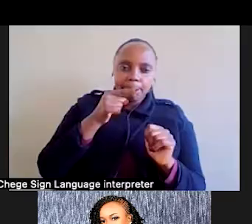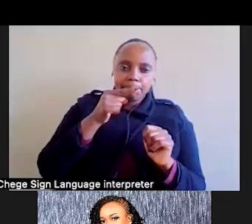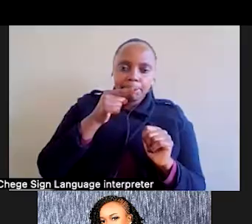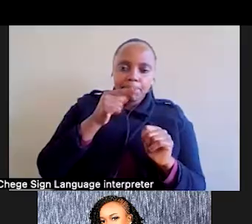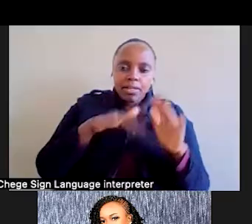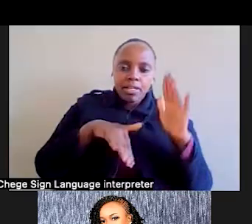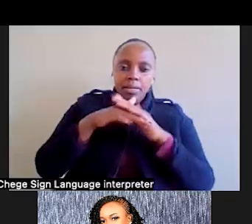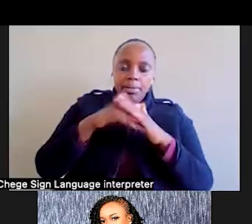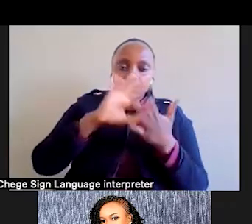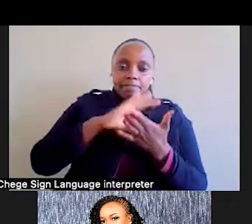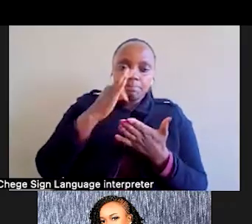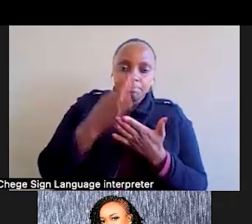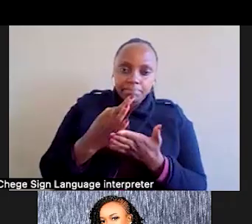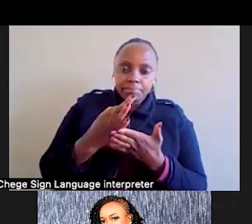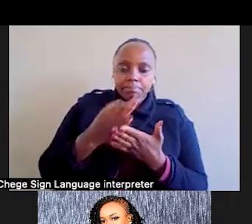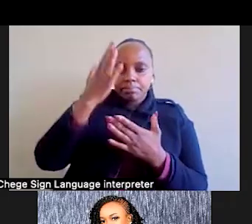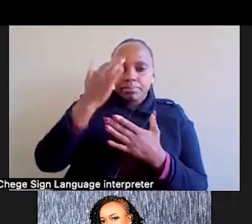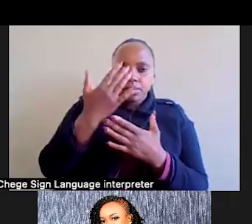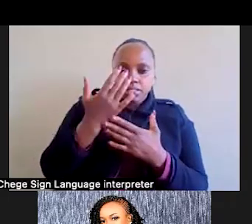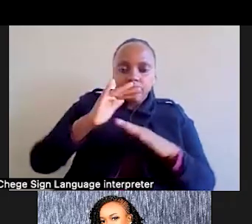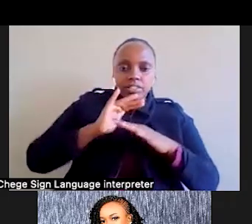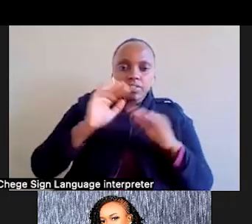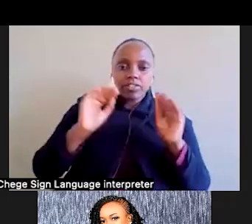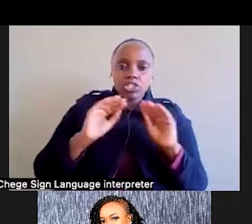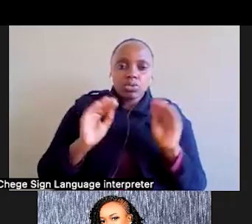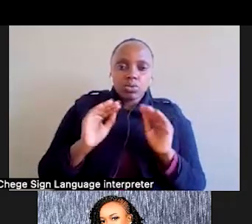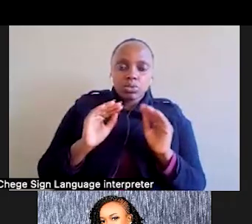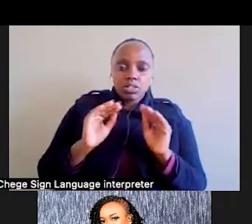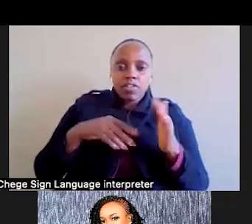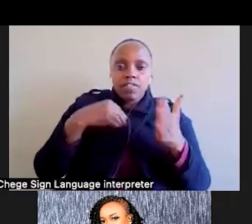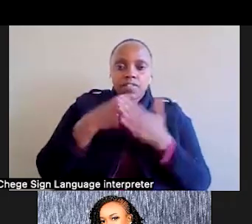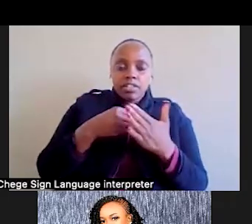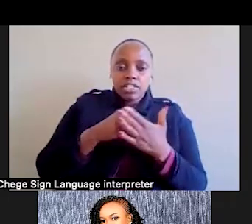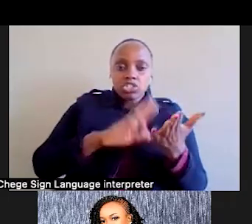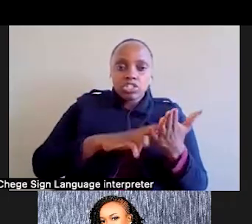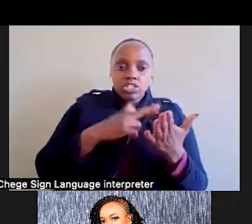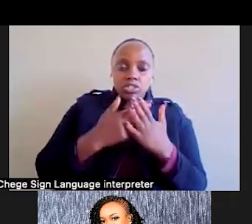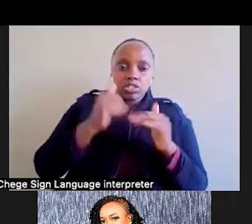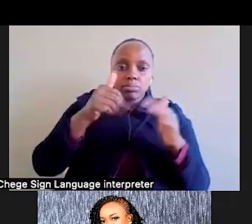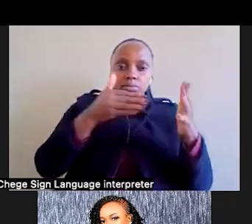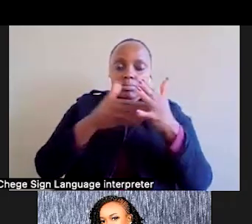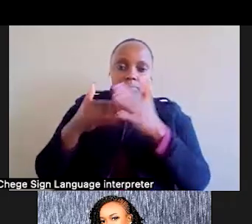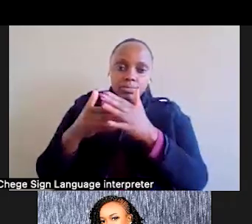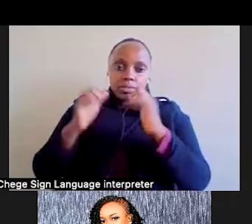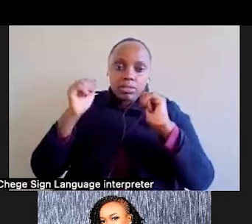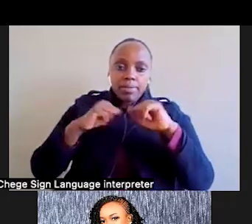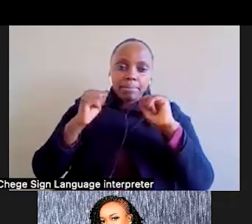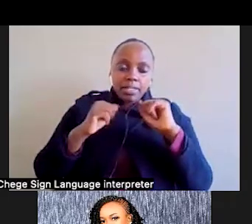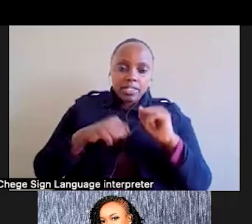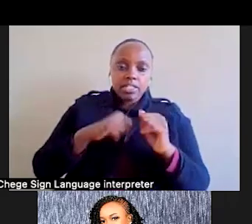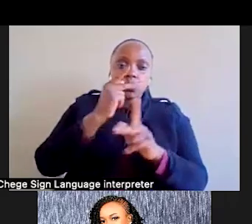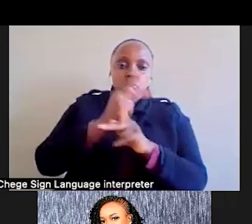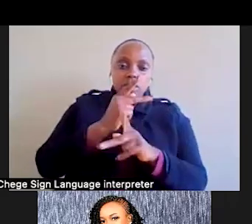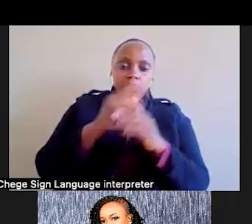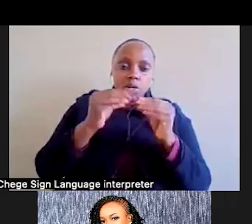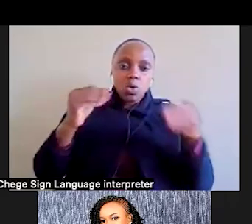limited funding because insufficient financial resources can hinder the ability to maintain